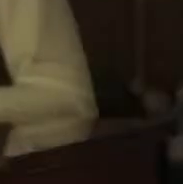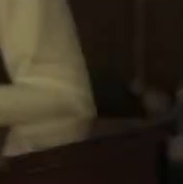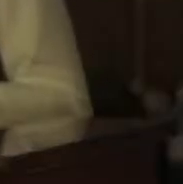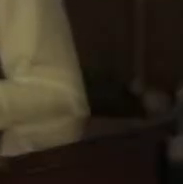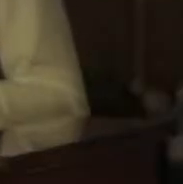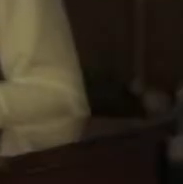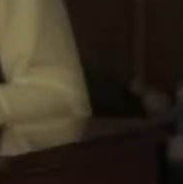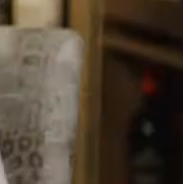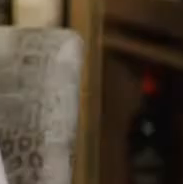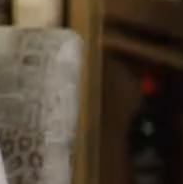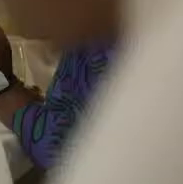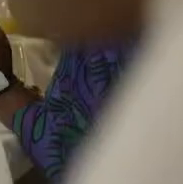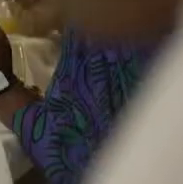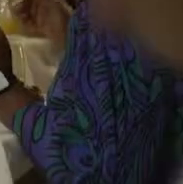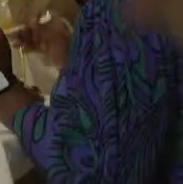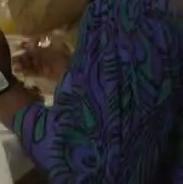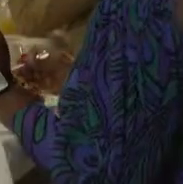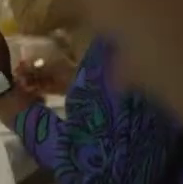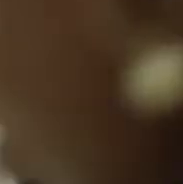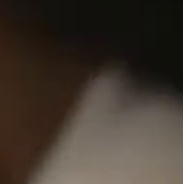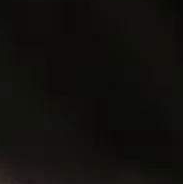expire.